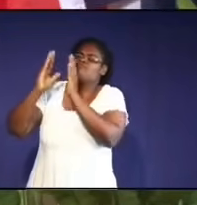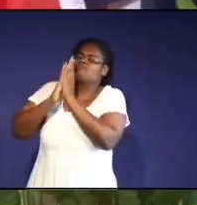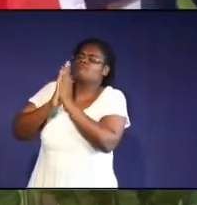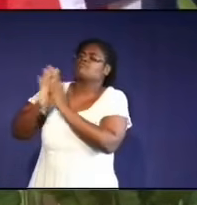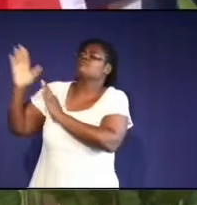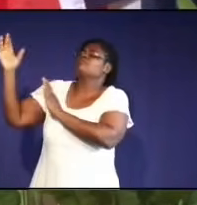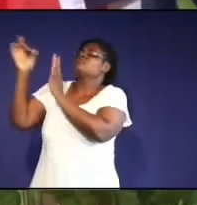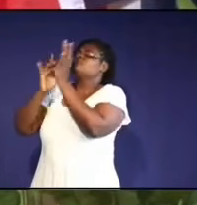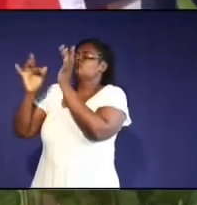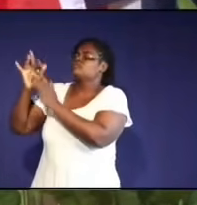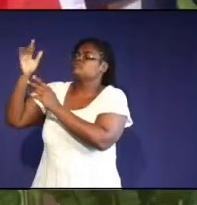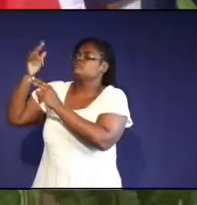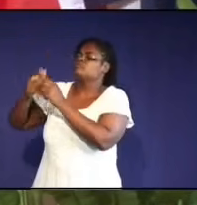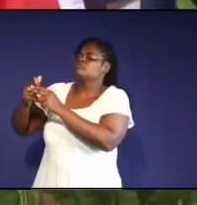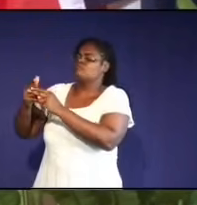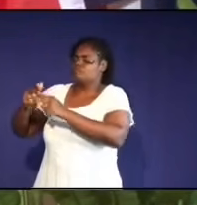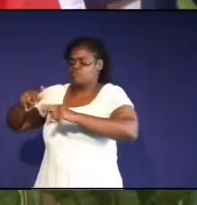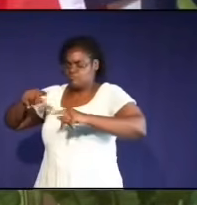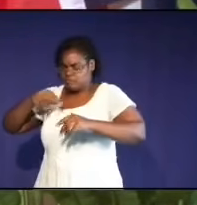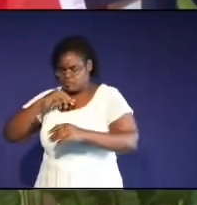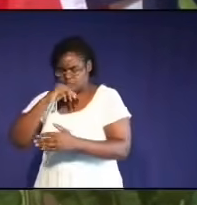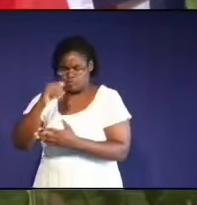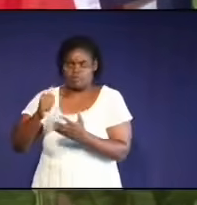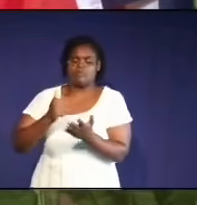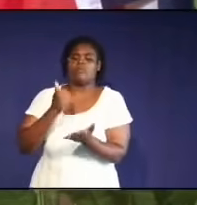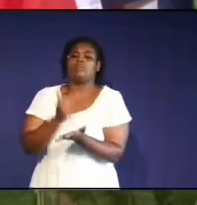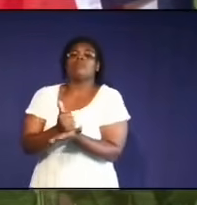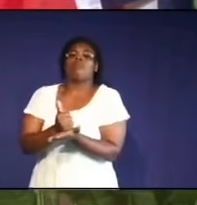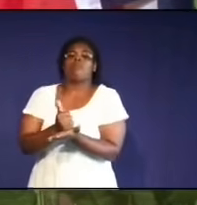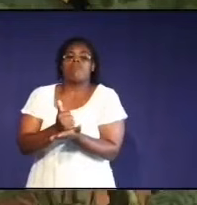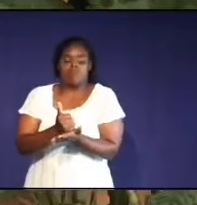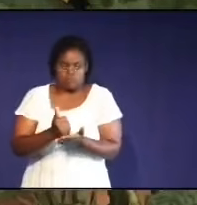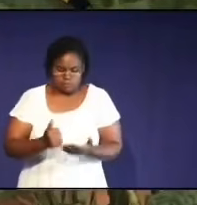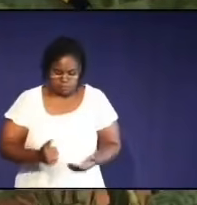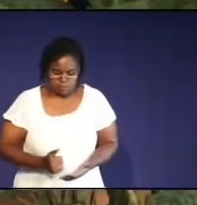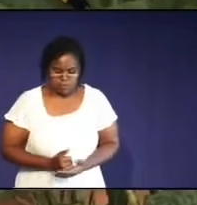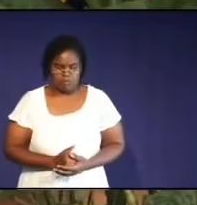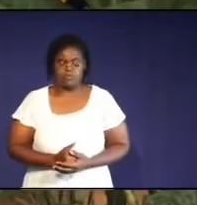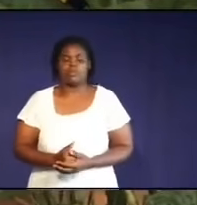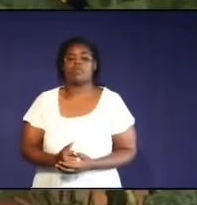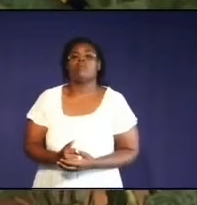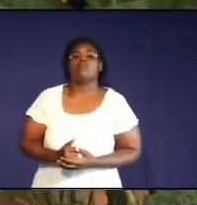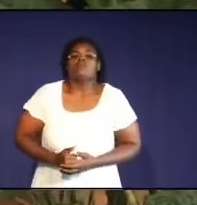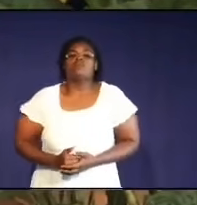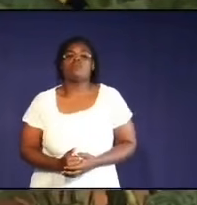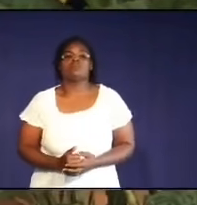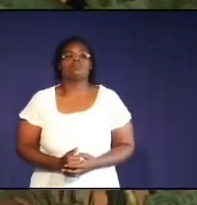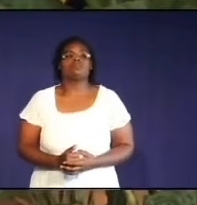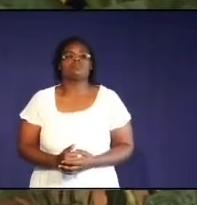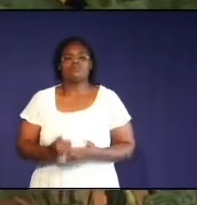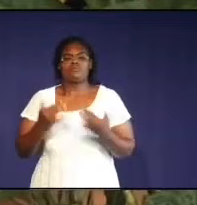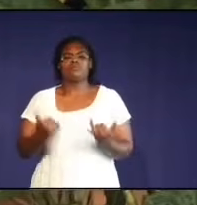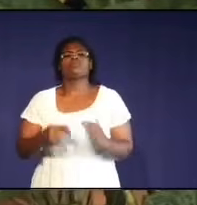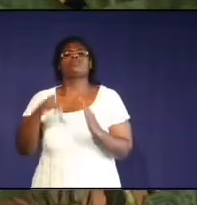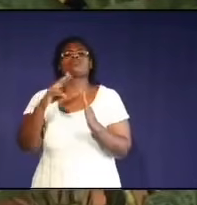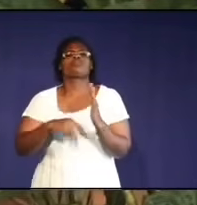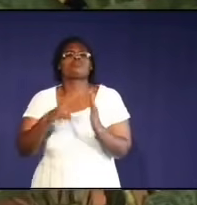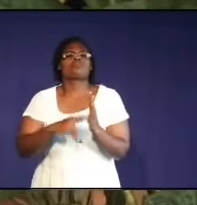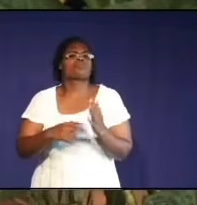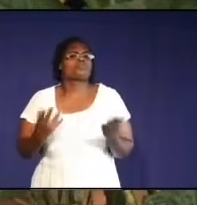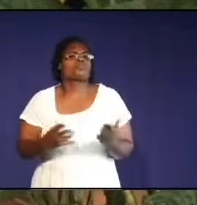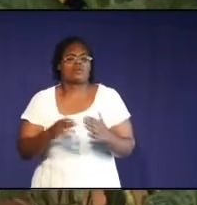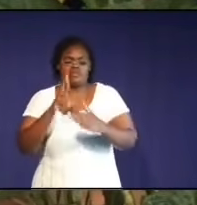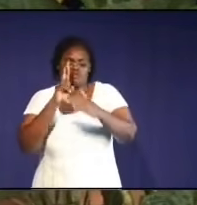name. And together we say, amen. So now, can we read together